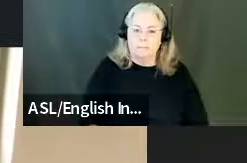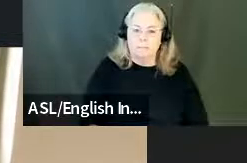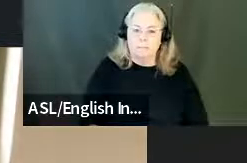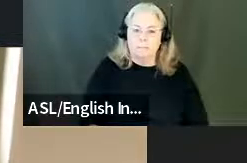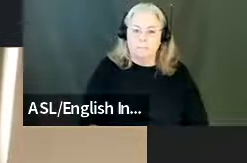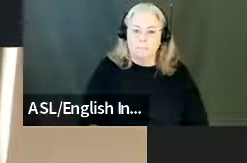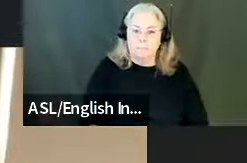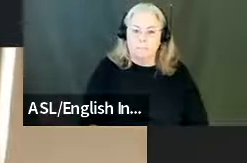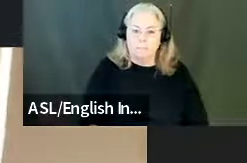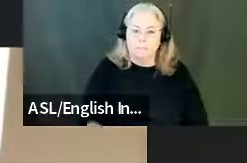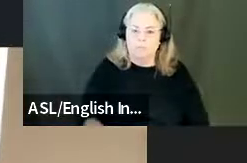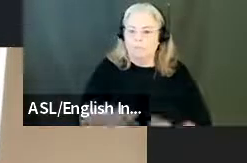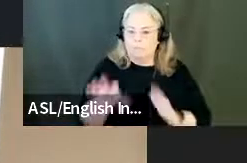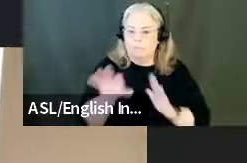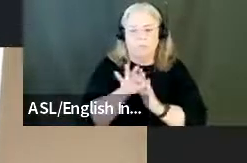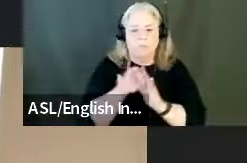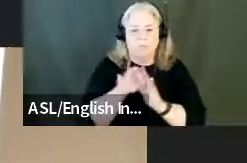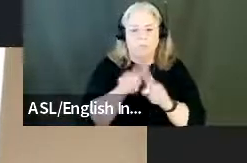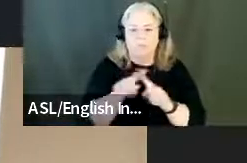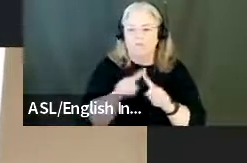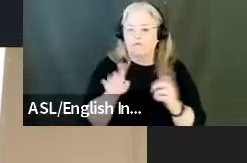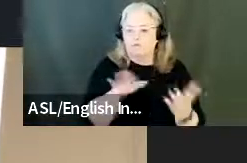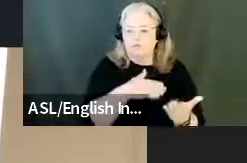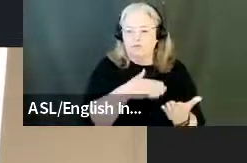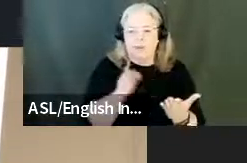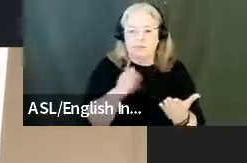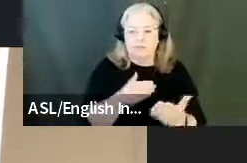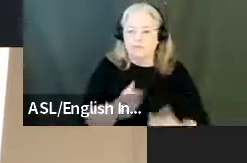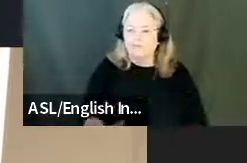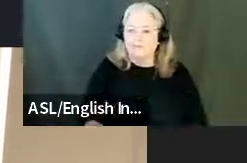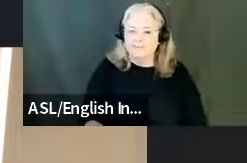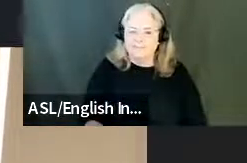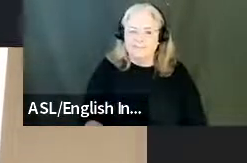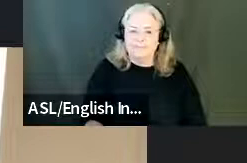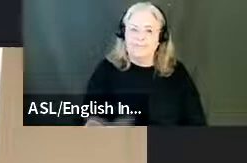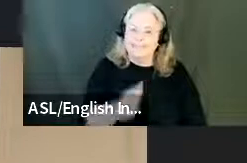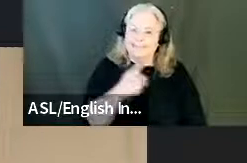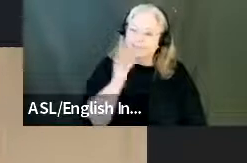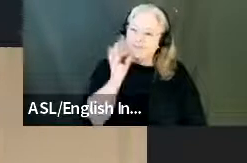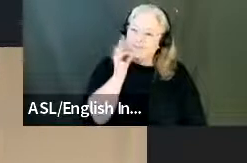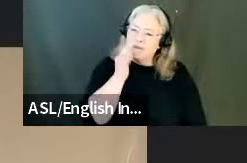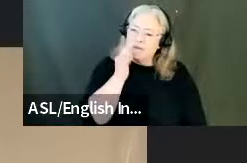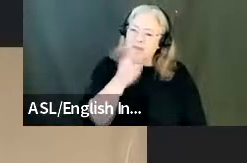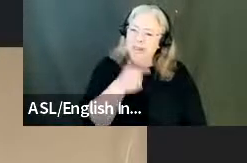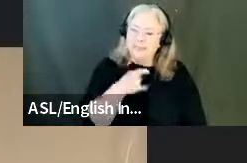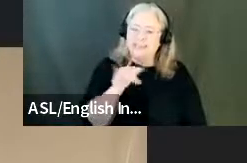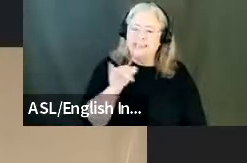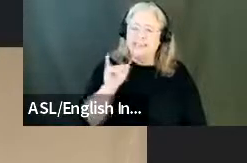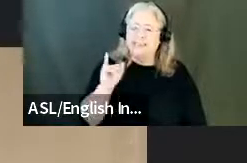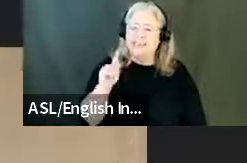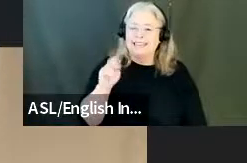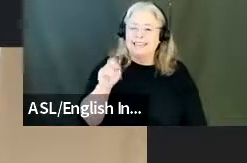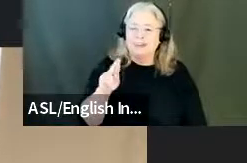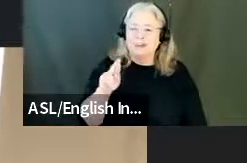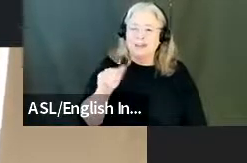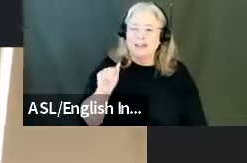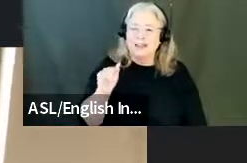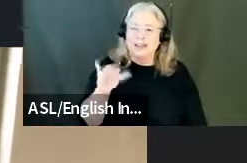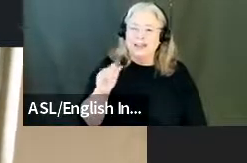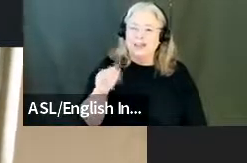And you can pick all sorts of songs. This is kind of cool. So this is interacting Bluetooth.